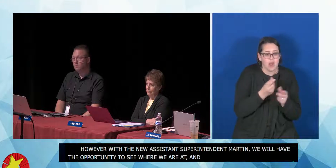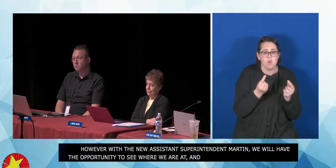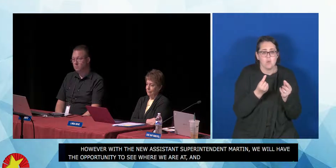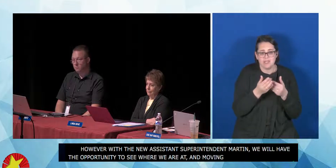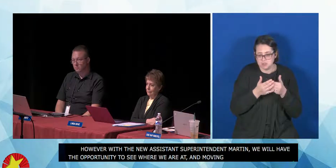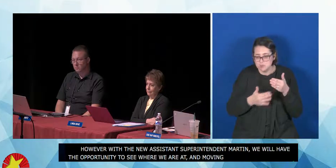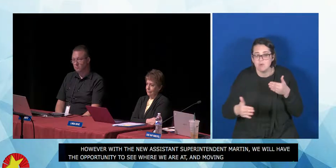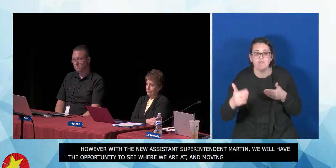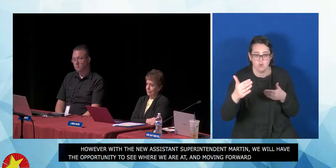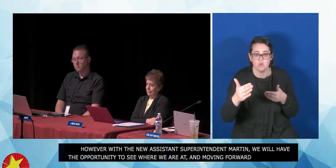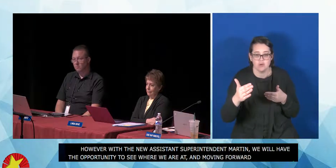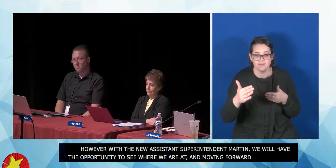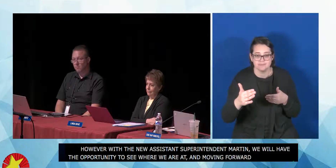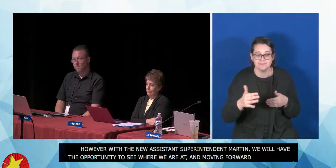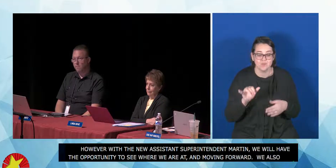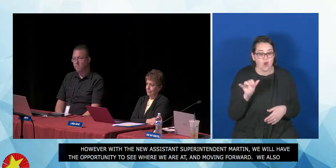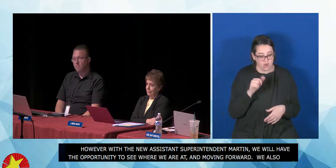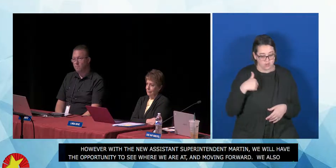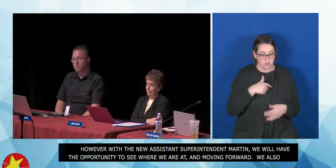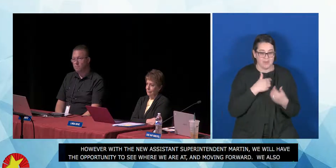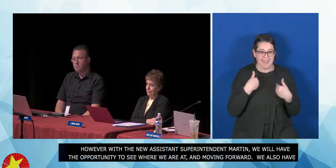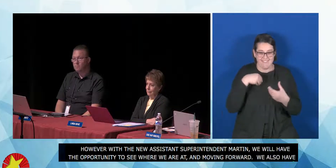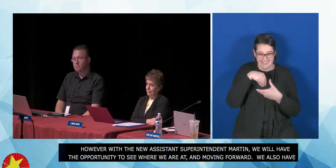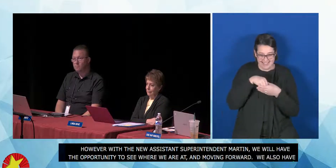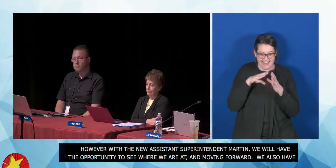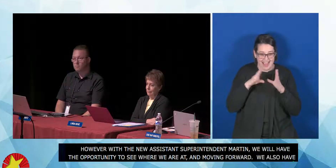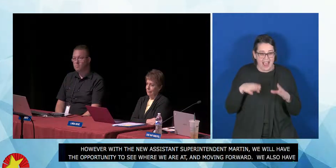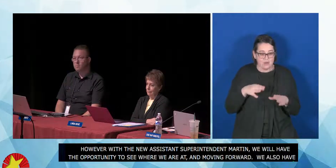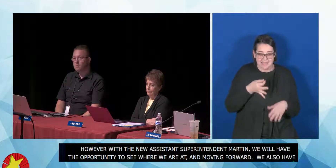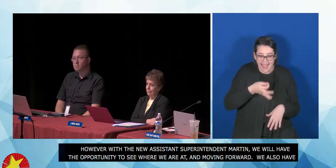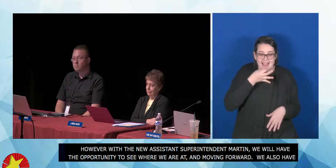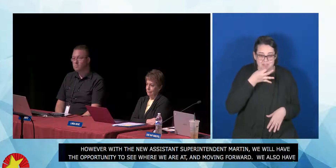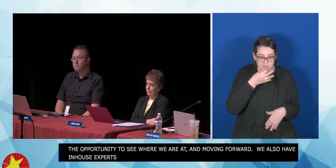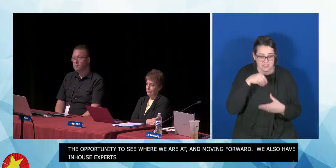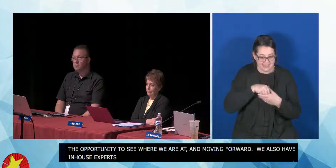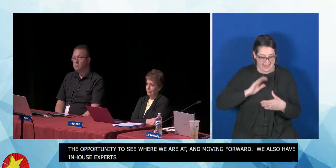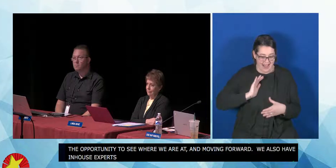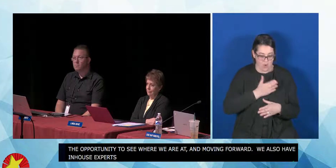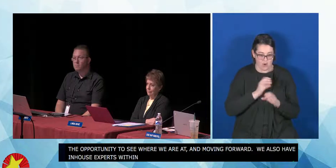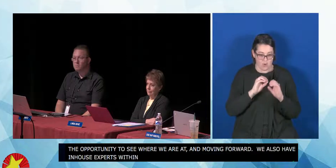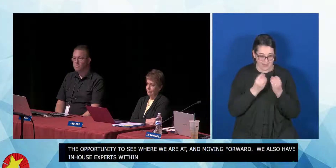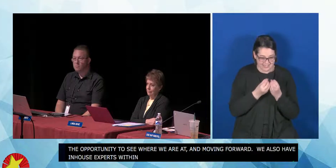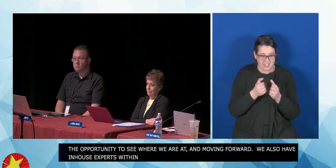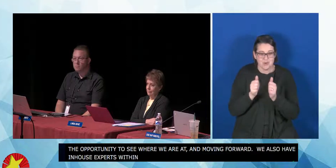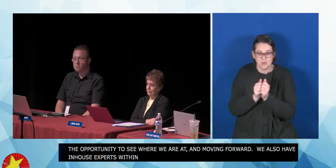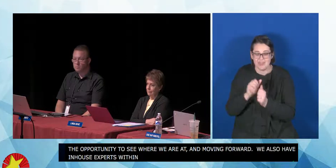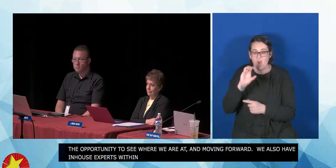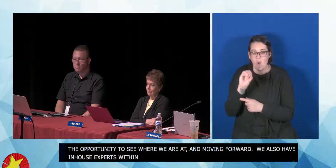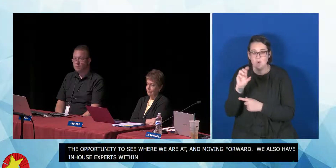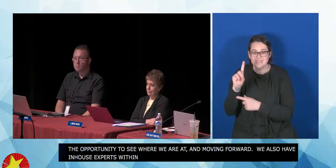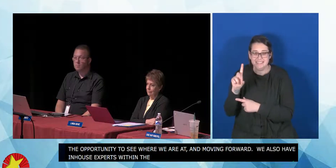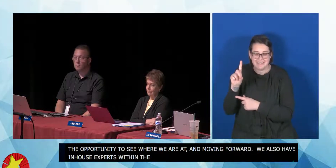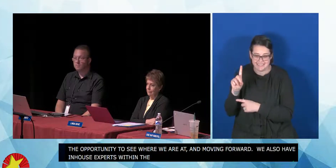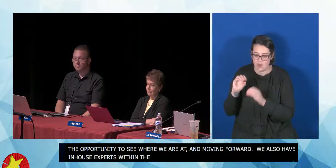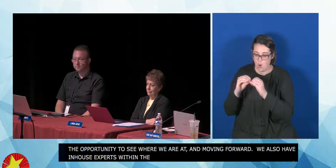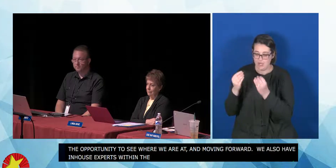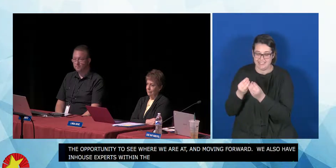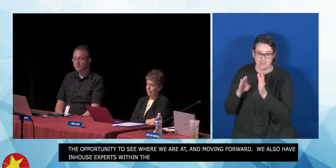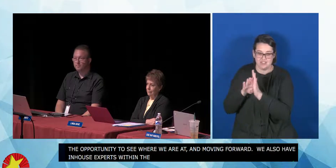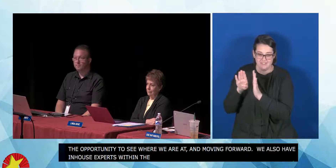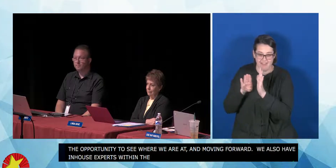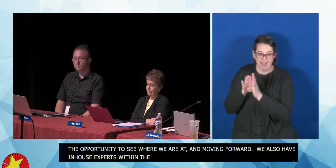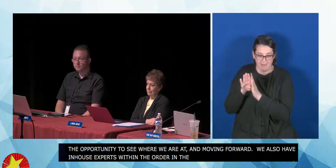have in-house experts within the Organizational Development Division with Mr.